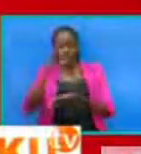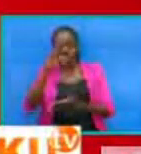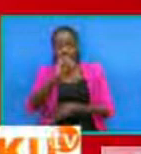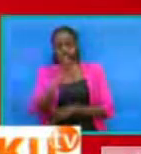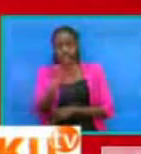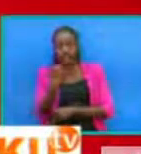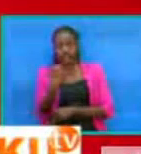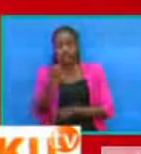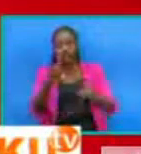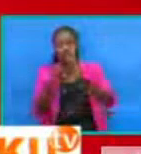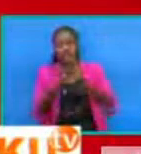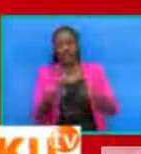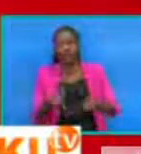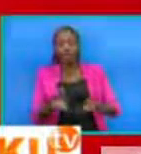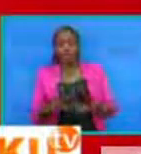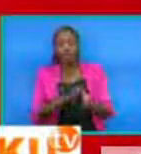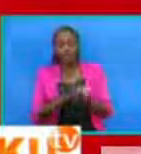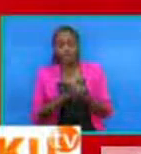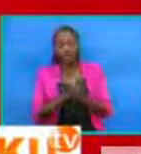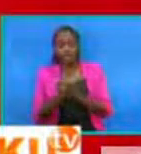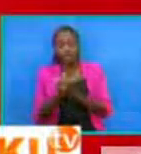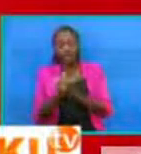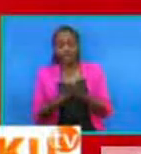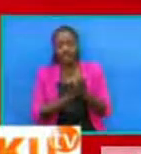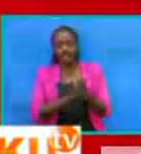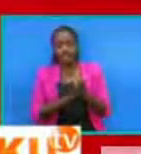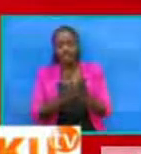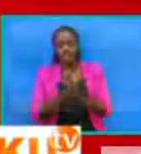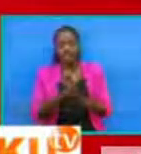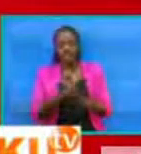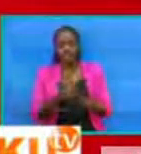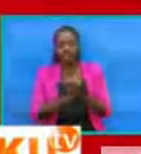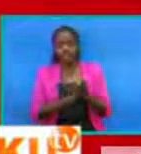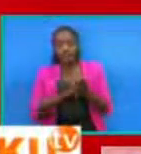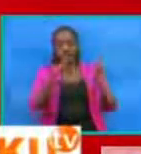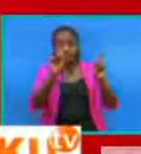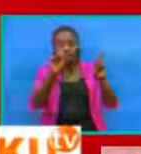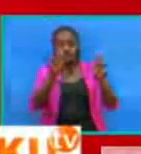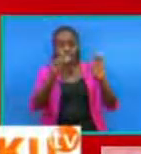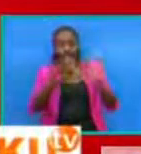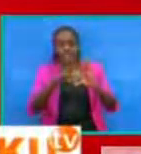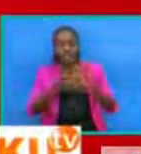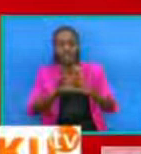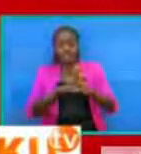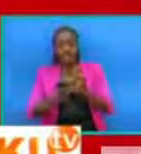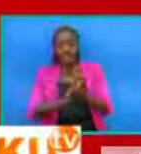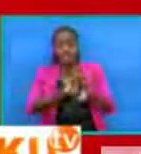is also an interesting area in sports research.